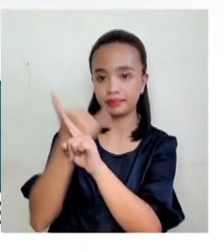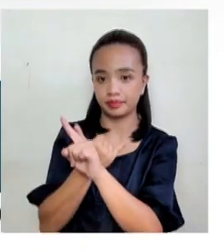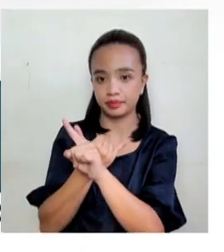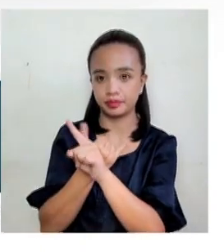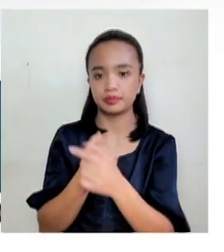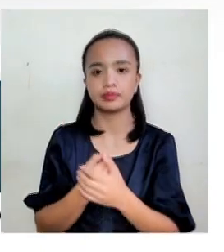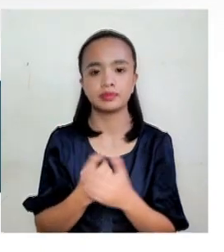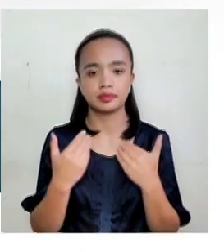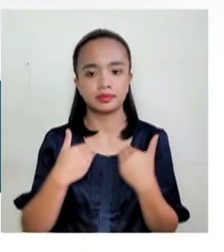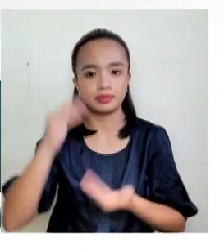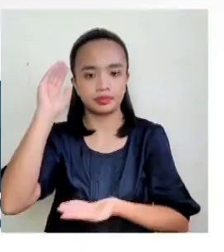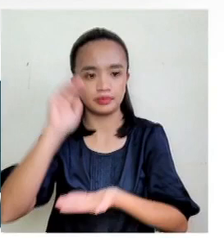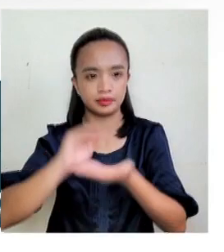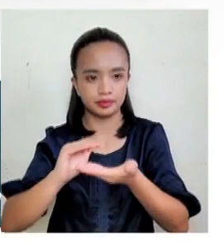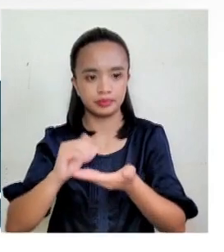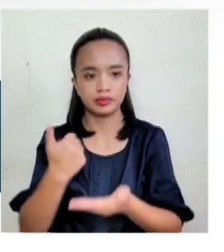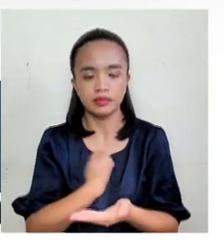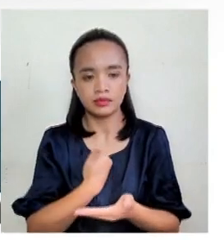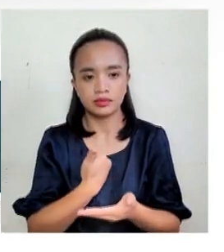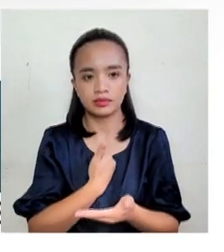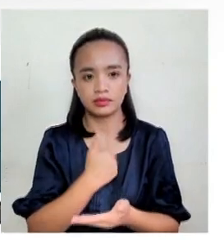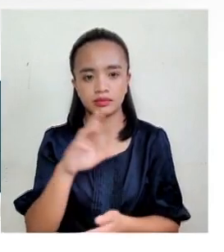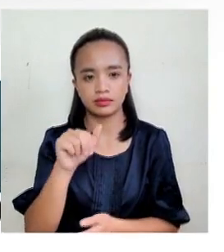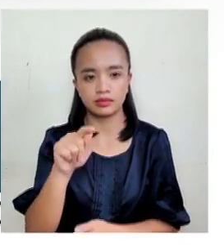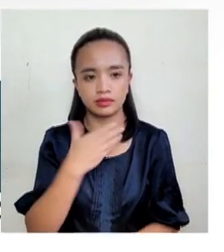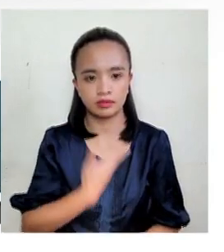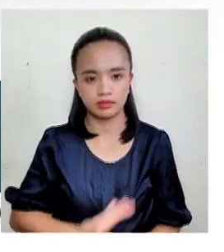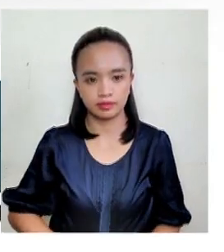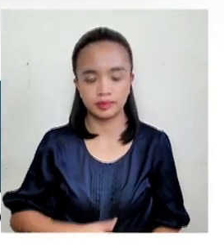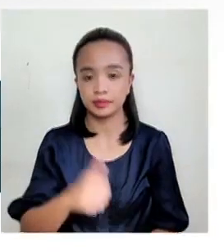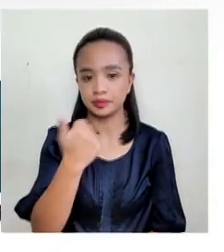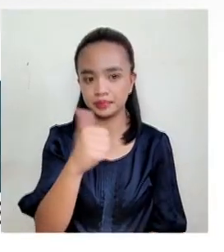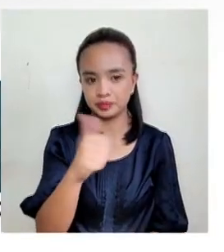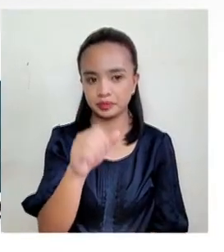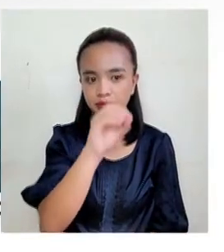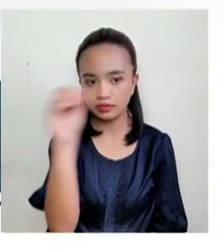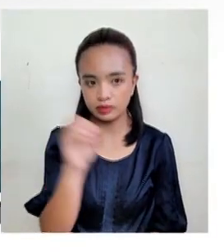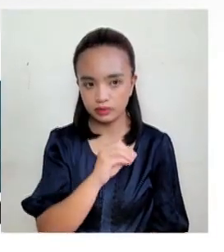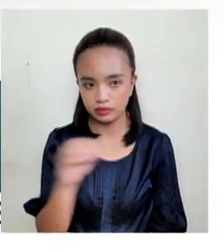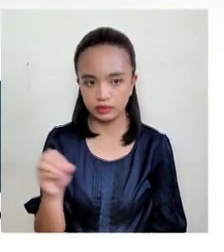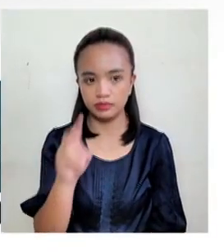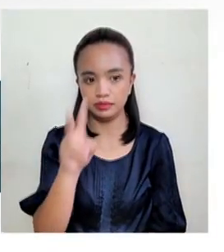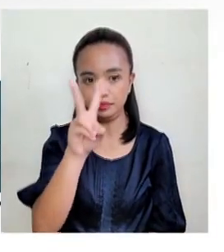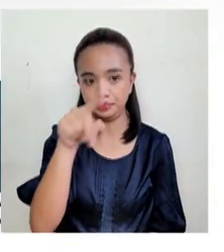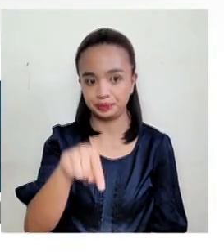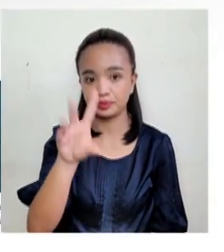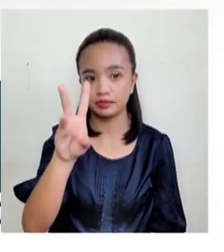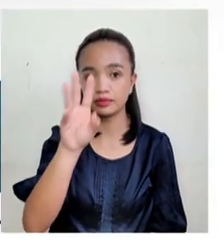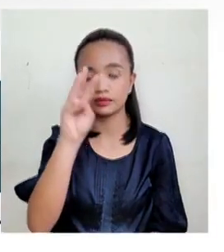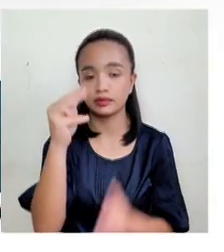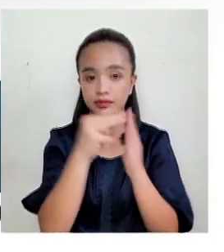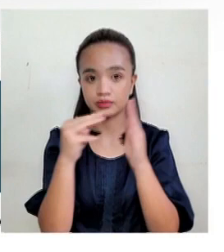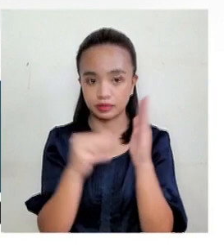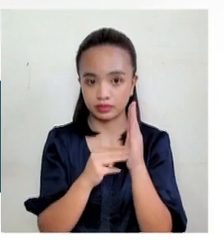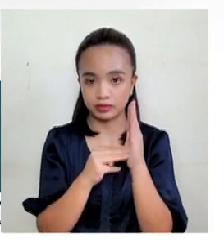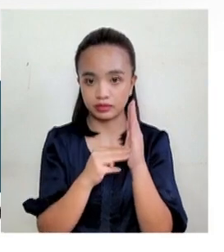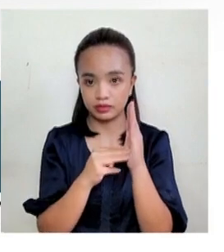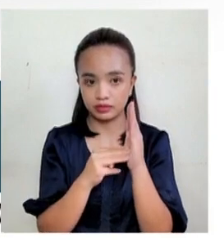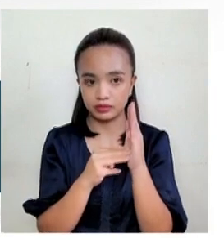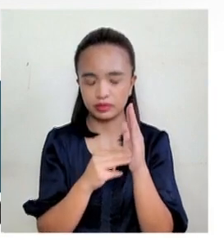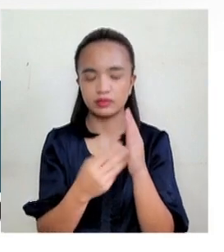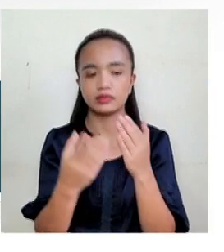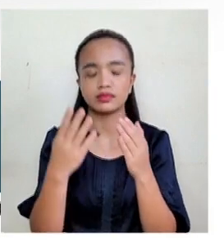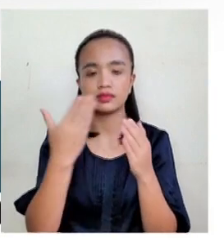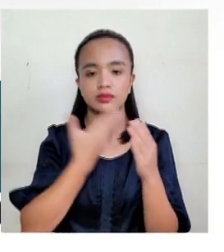decrease in self-rated hunger. Around 10%, or an estimated 2.6 million families, experienced involuntary hunger in